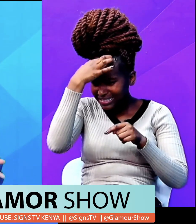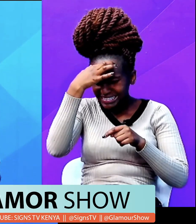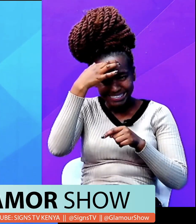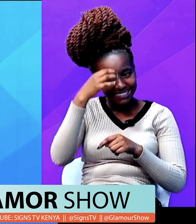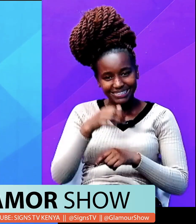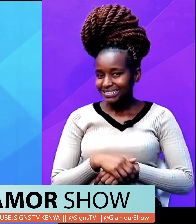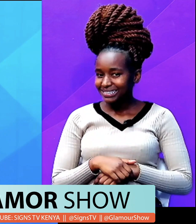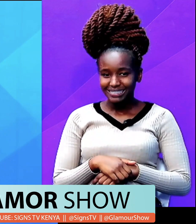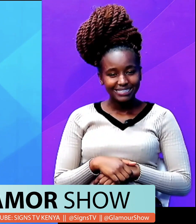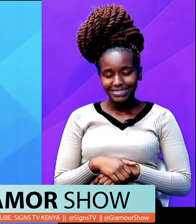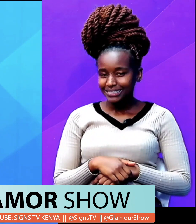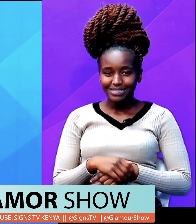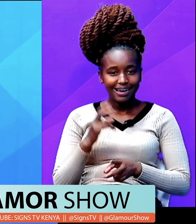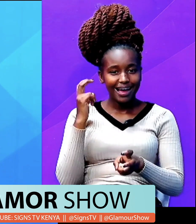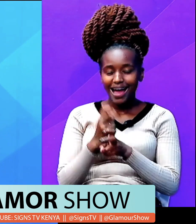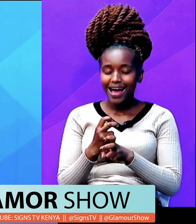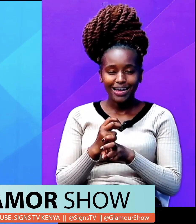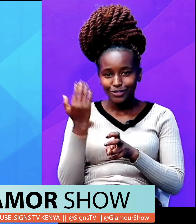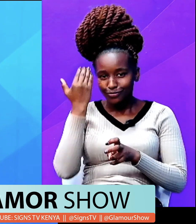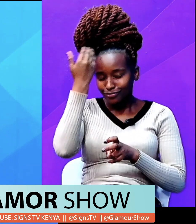So I love frontal.